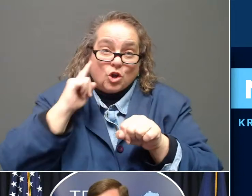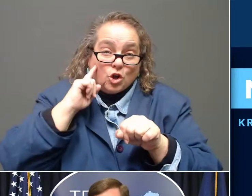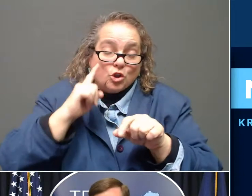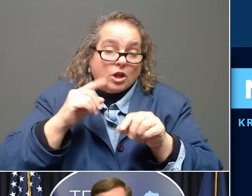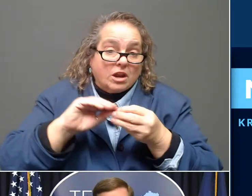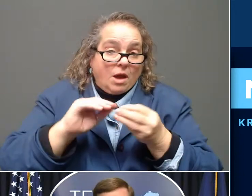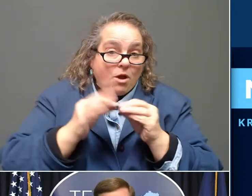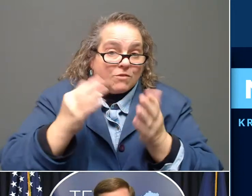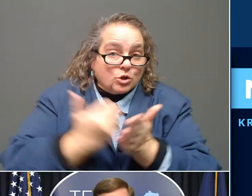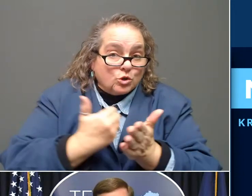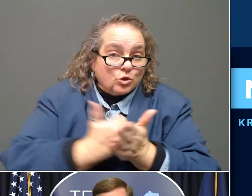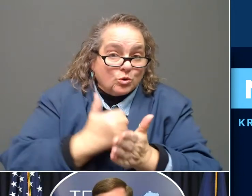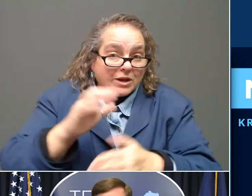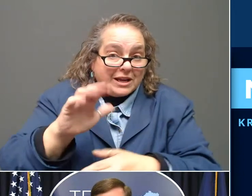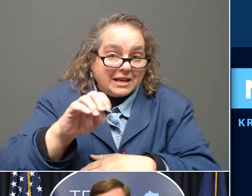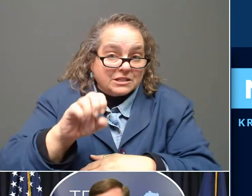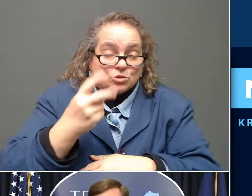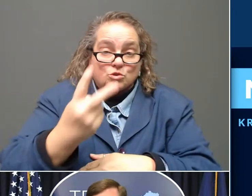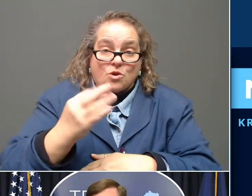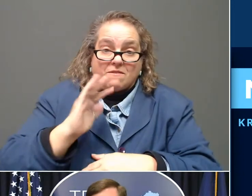Kroger.com/COVID vaccine, or you call